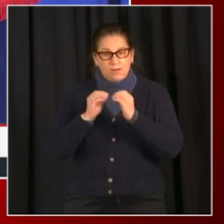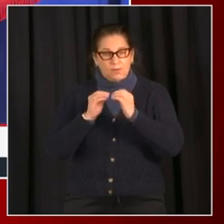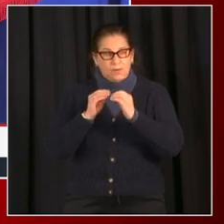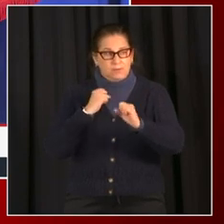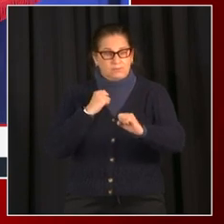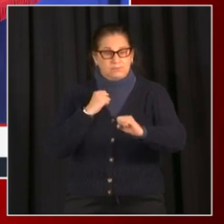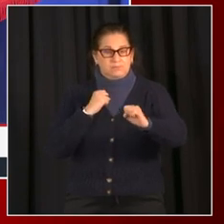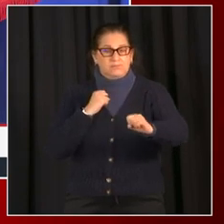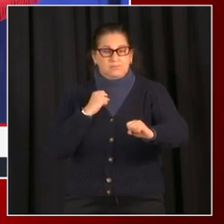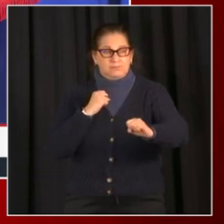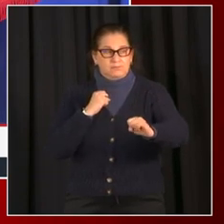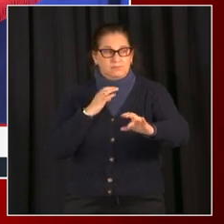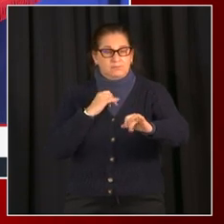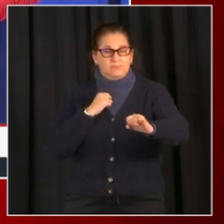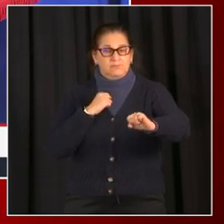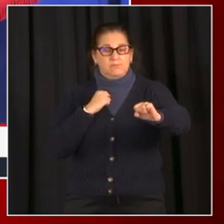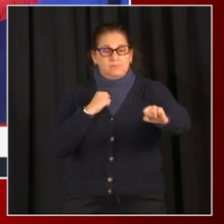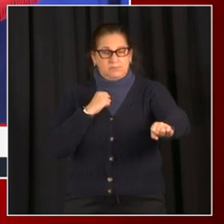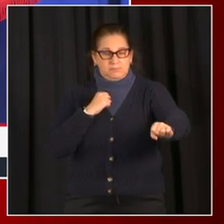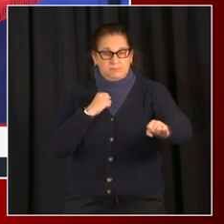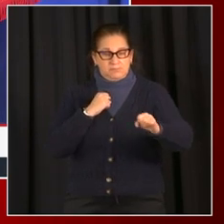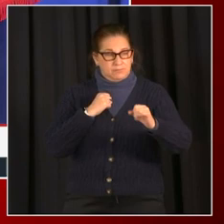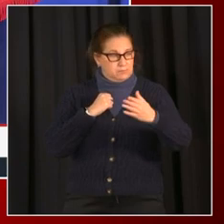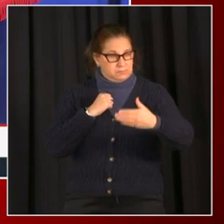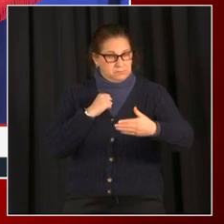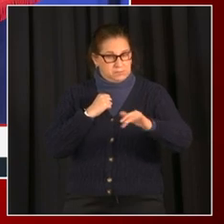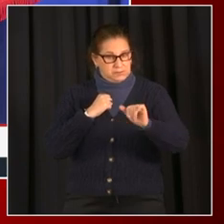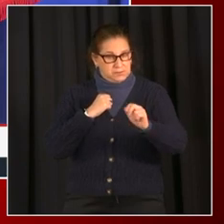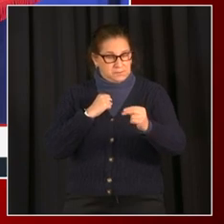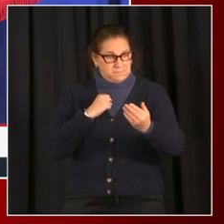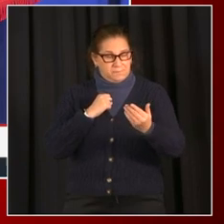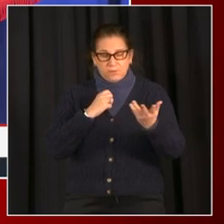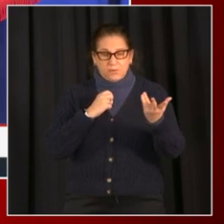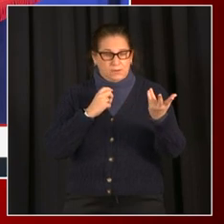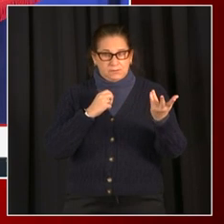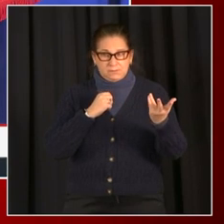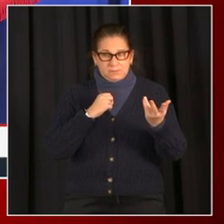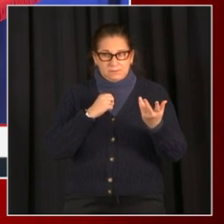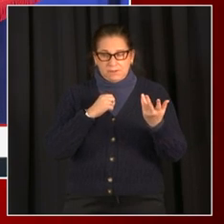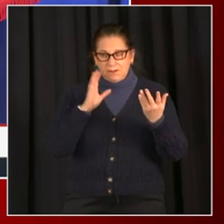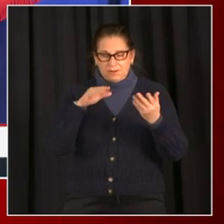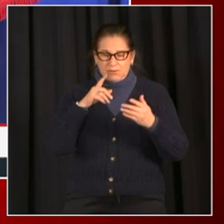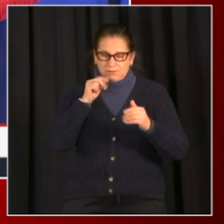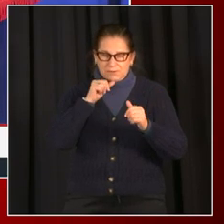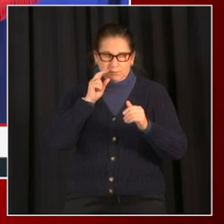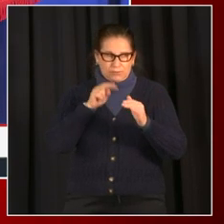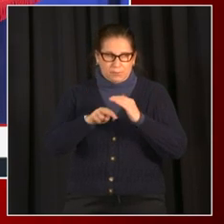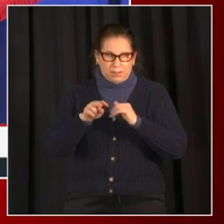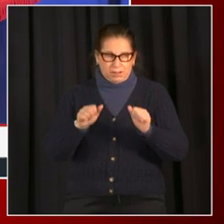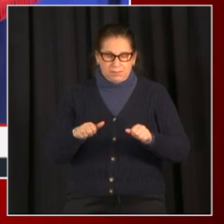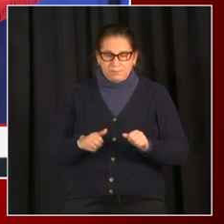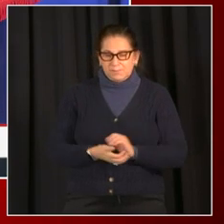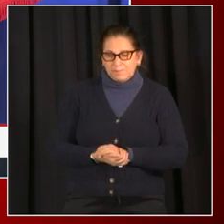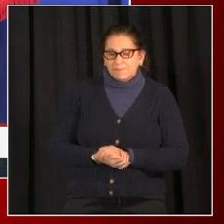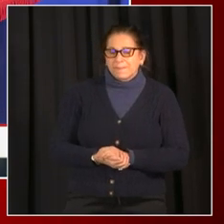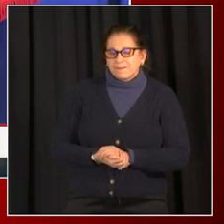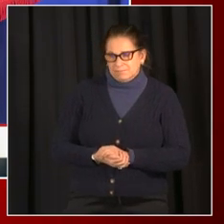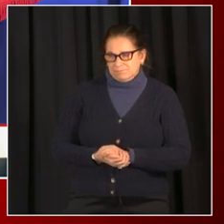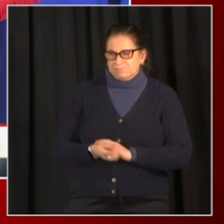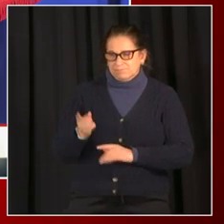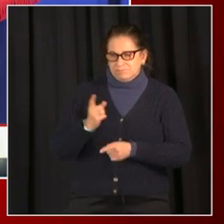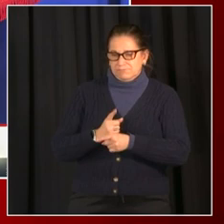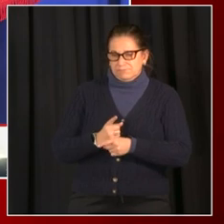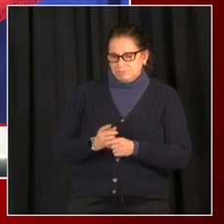extend the date, so I don't go into it with that expectation. And we know,